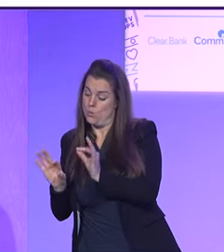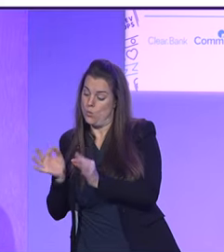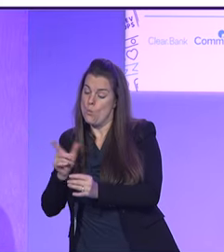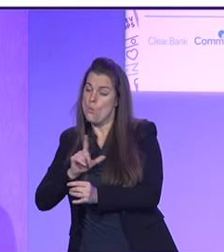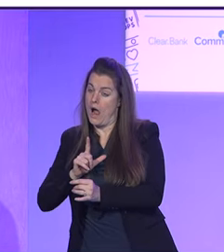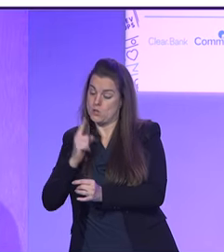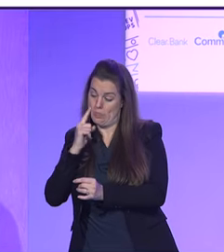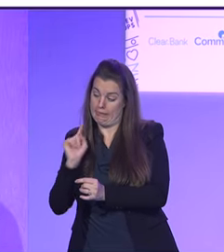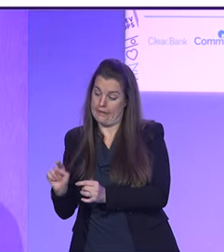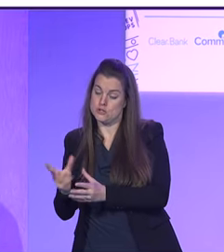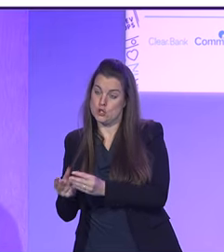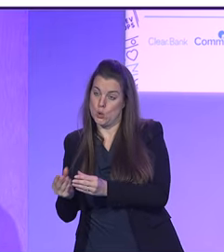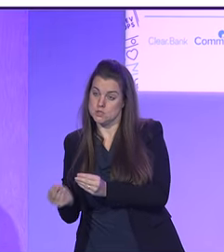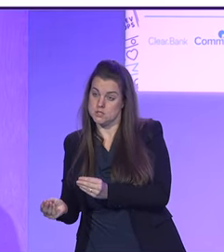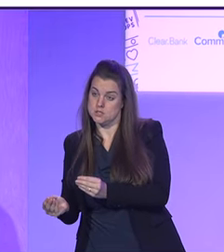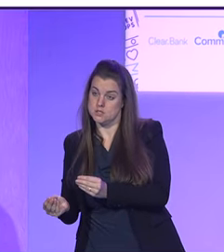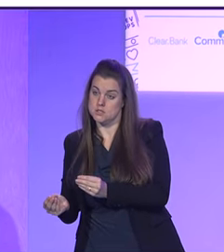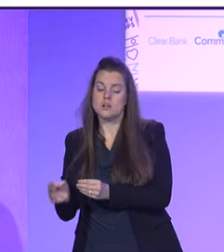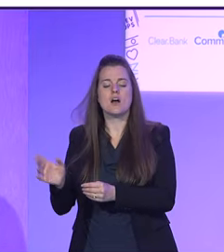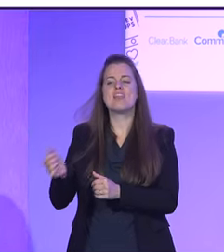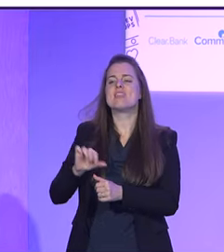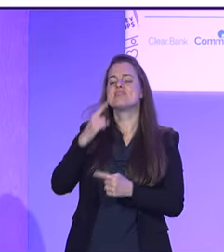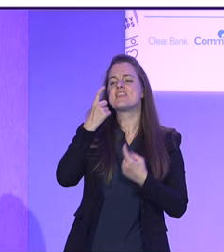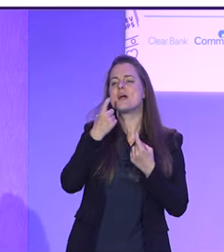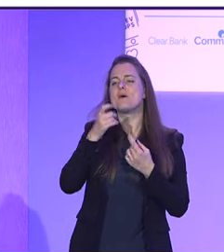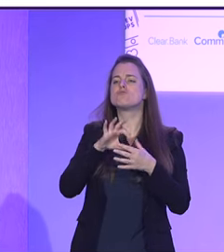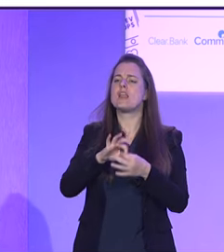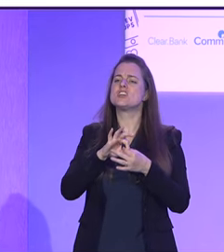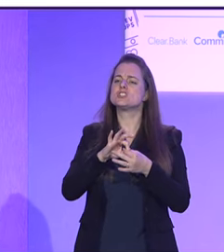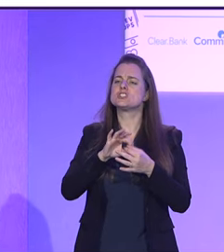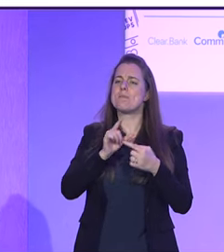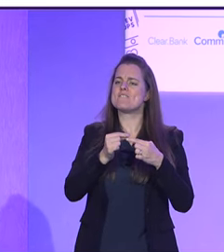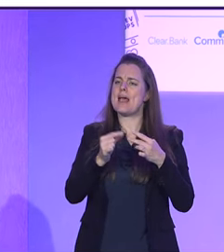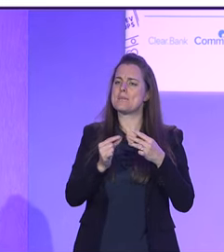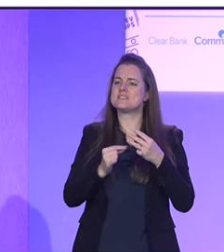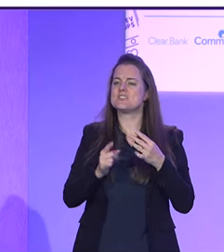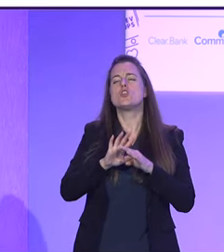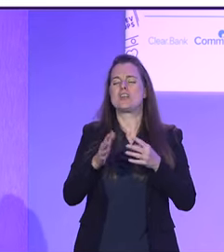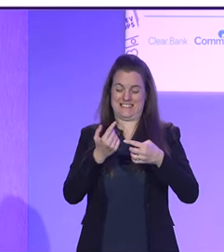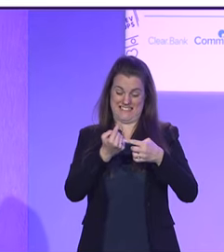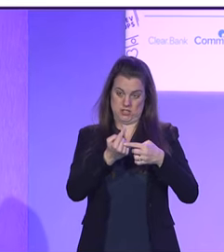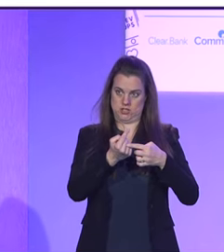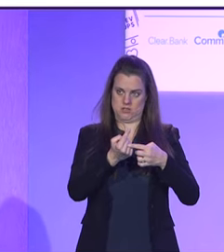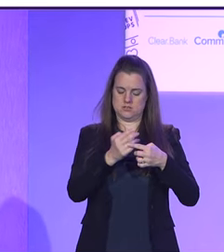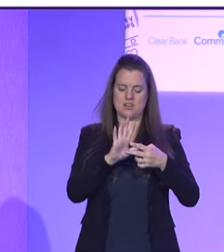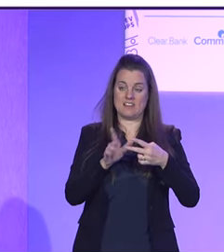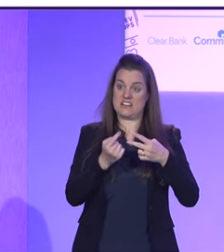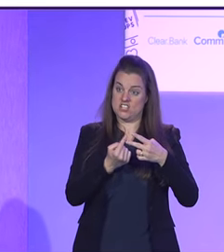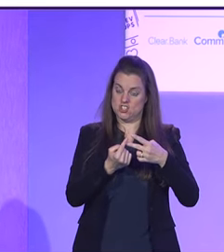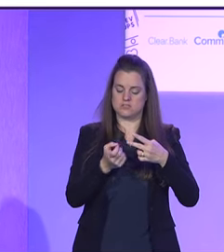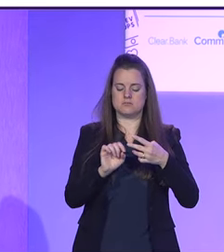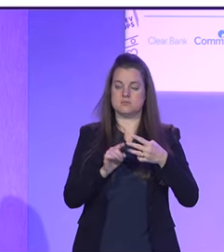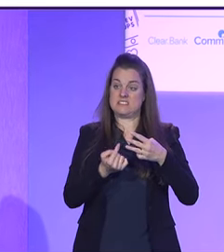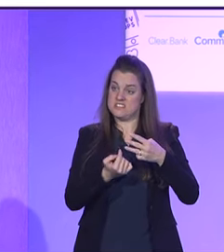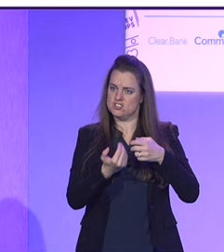Then think about the relationships of elements rather than each element by itself. So instead of trying to find